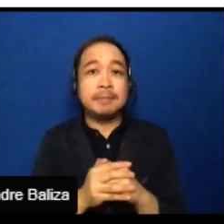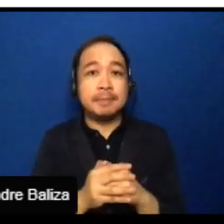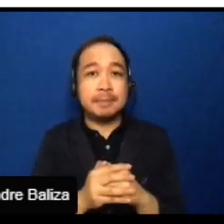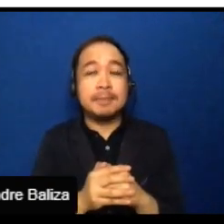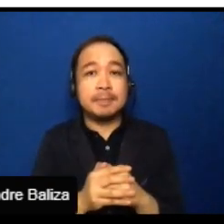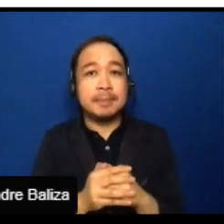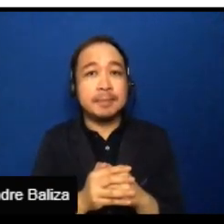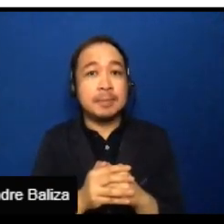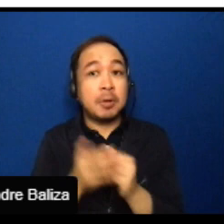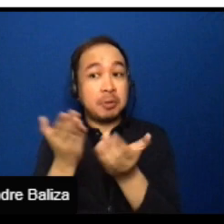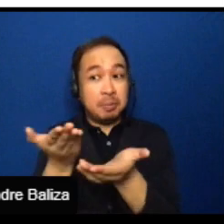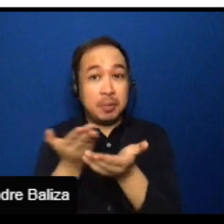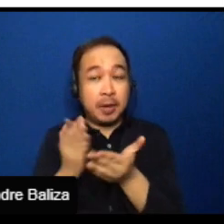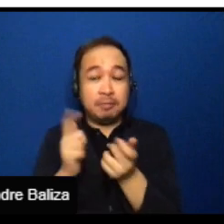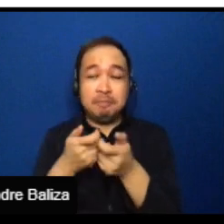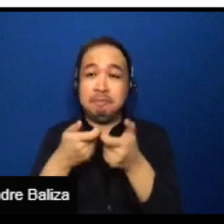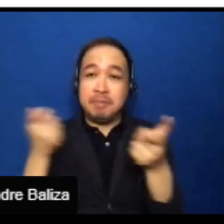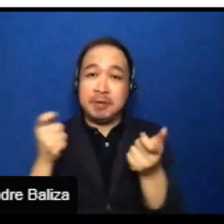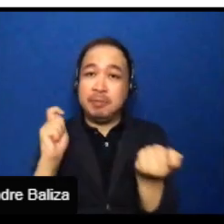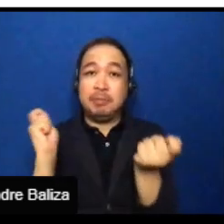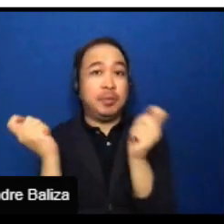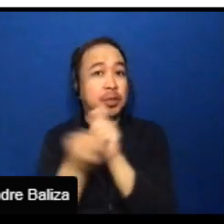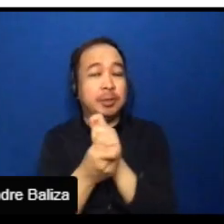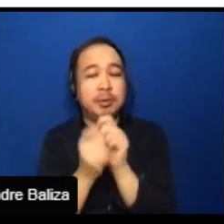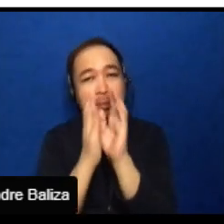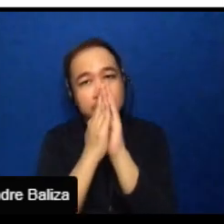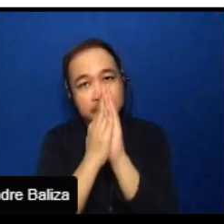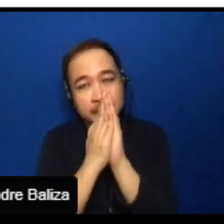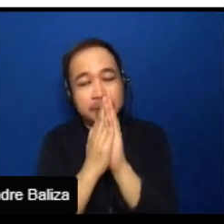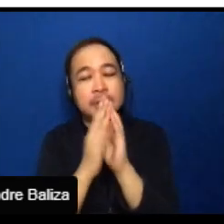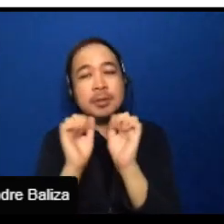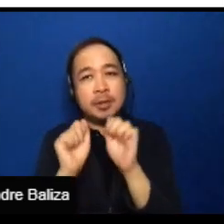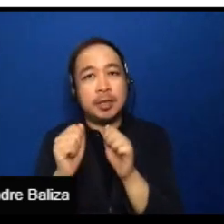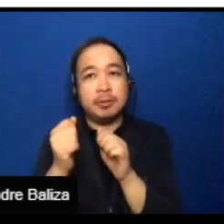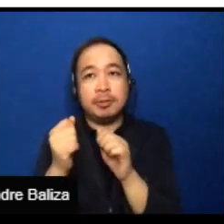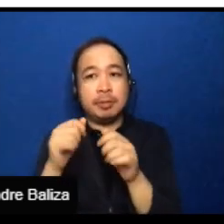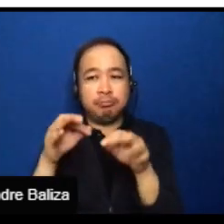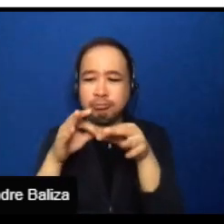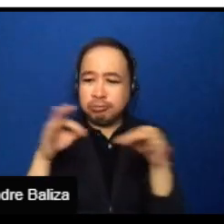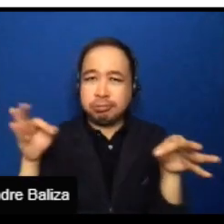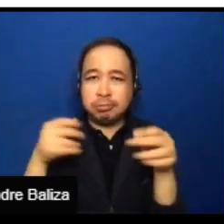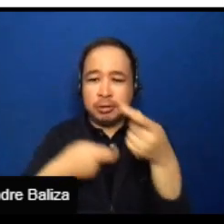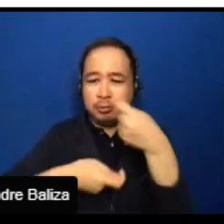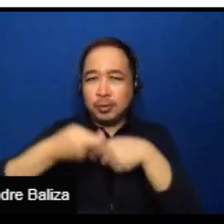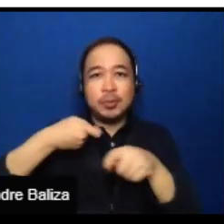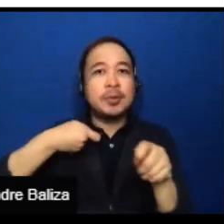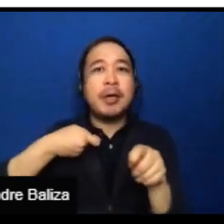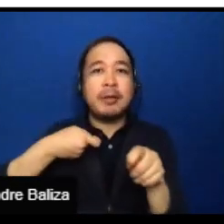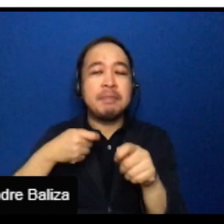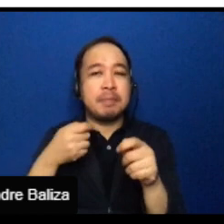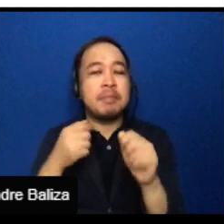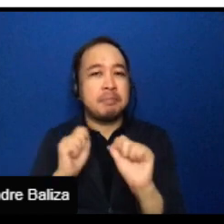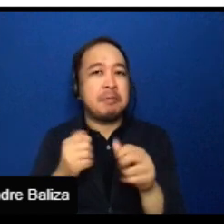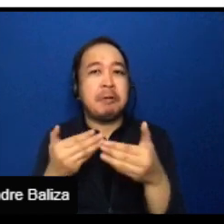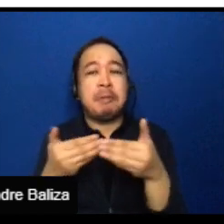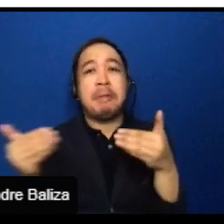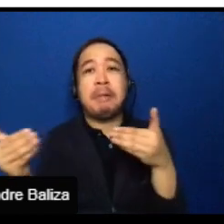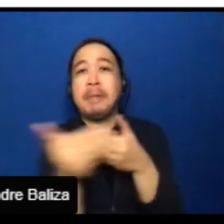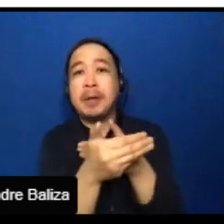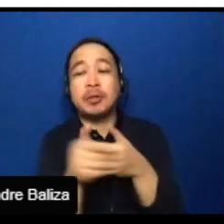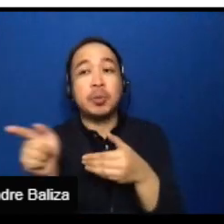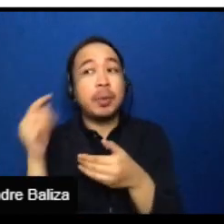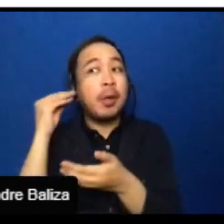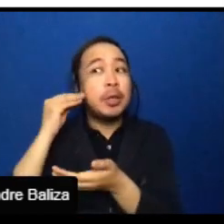please provide the written text to the Secretariat in advance so that they may enter it on